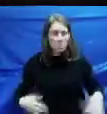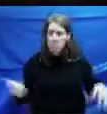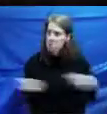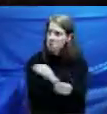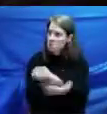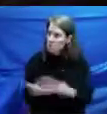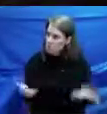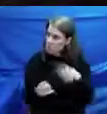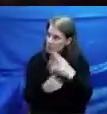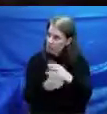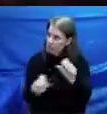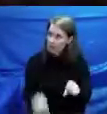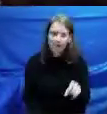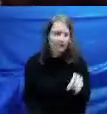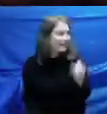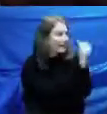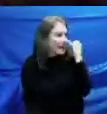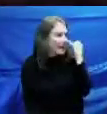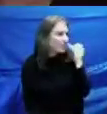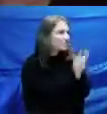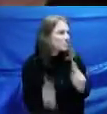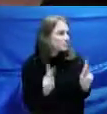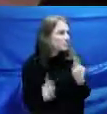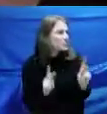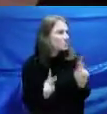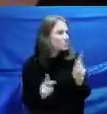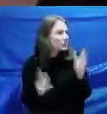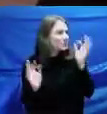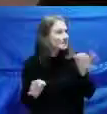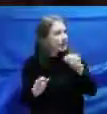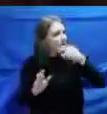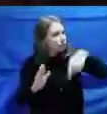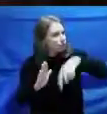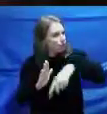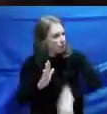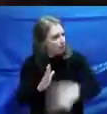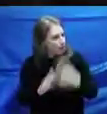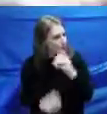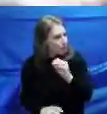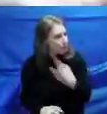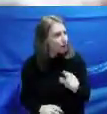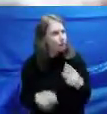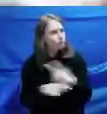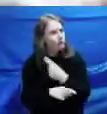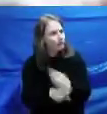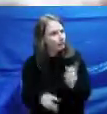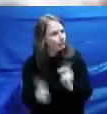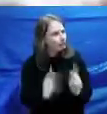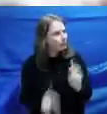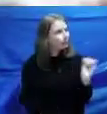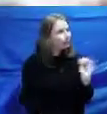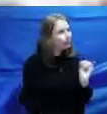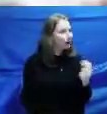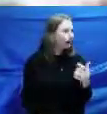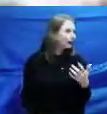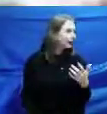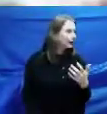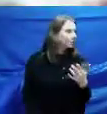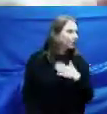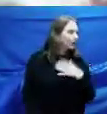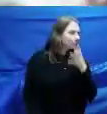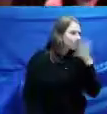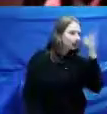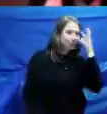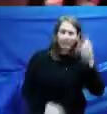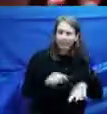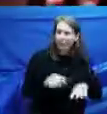oil, regular people do not, like my parents and your parents, do not have the means to just stop and go buy an electric car. Everyone's really like pumped up and excited